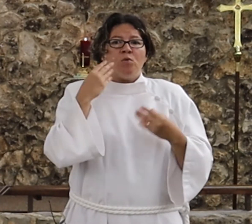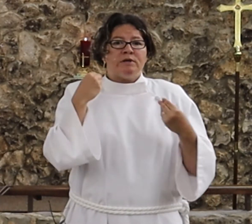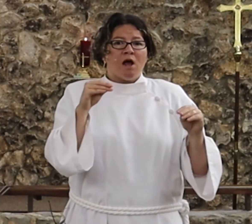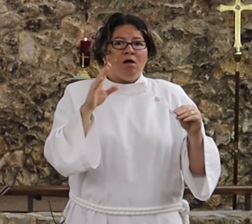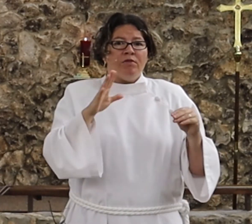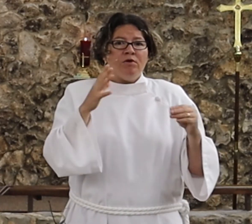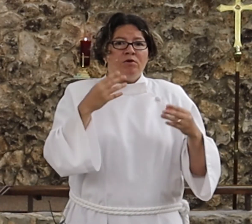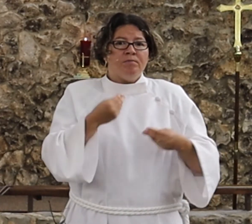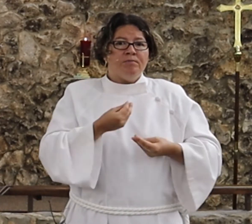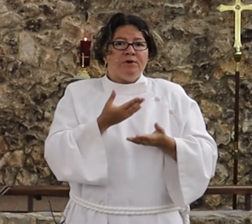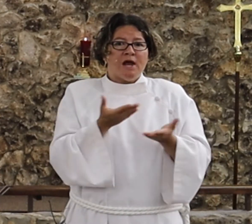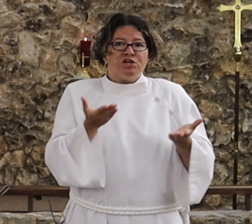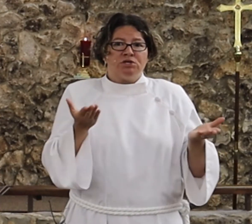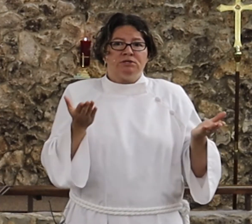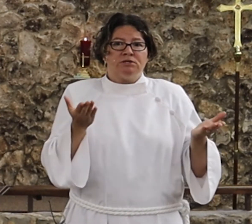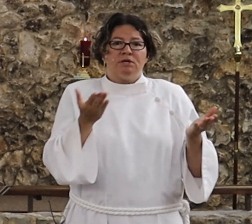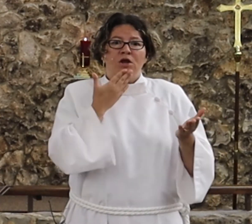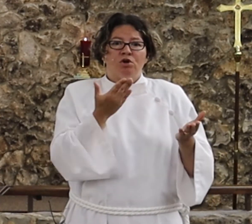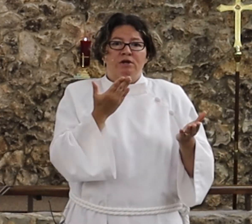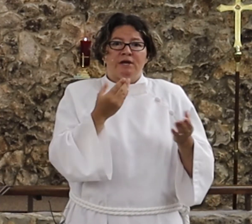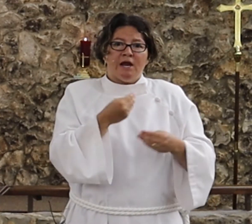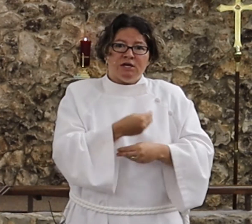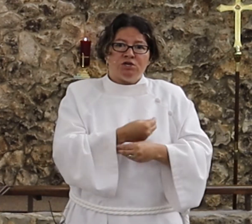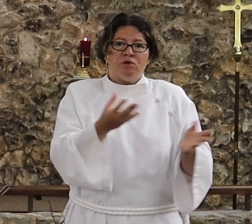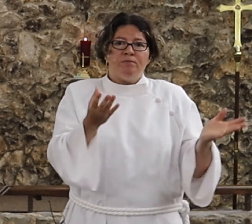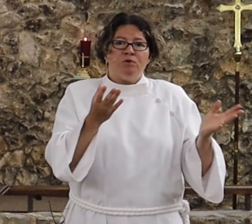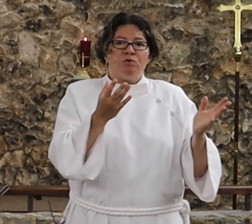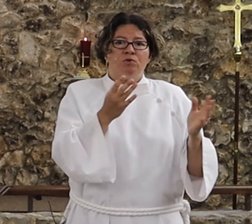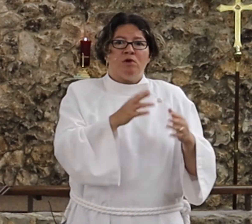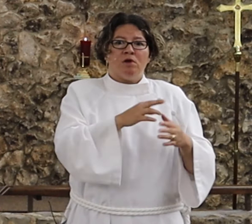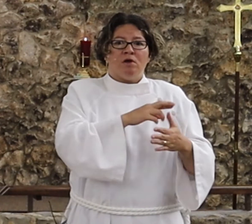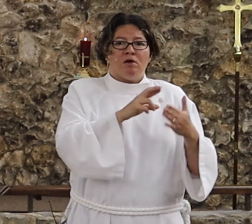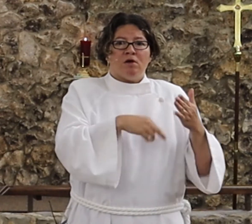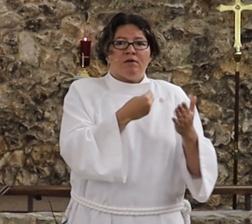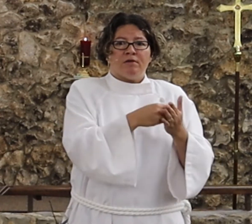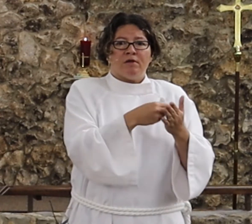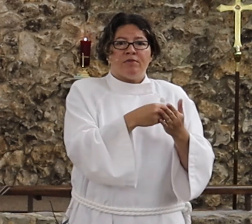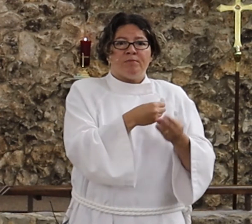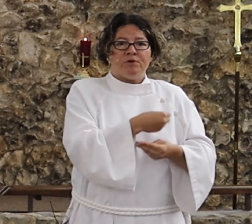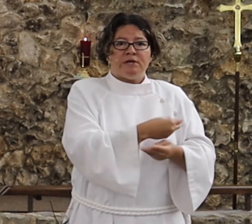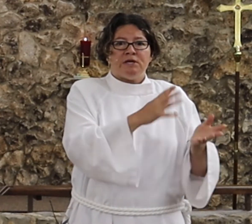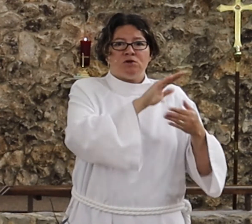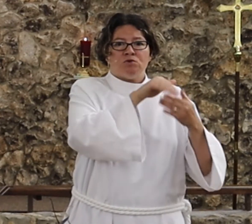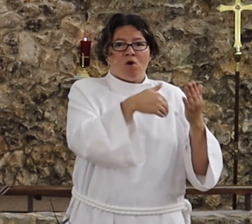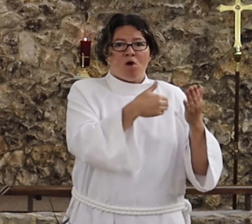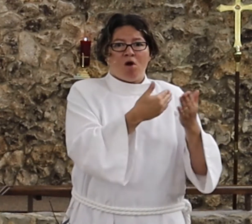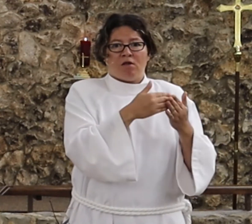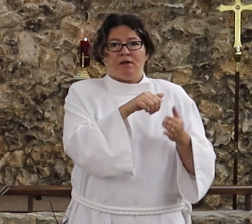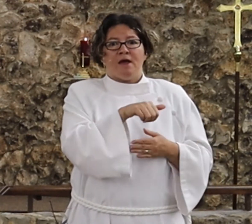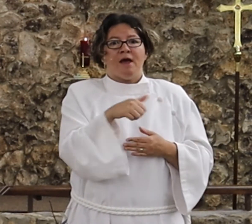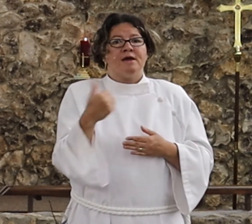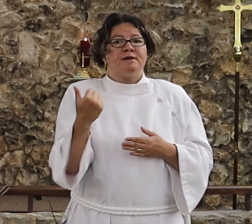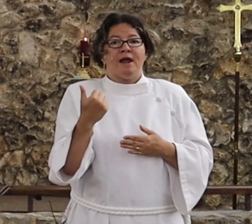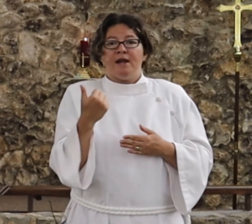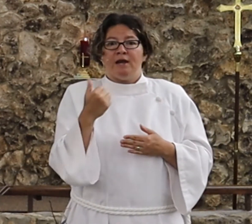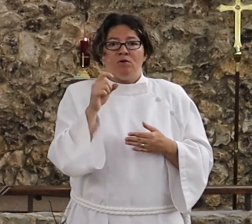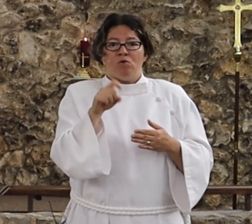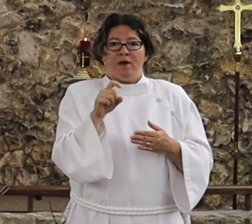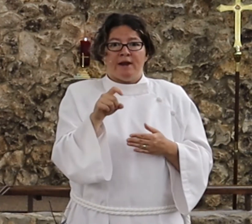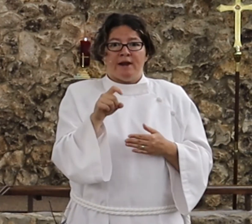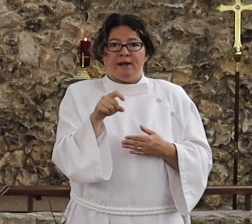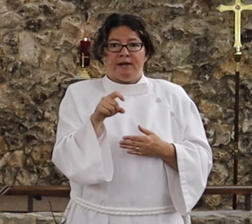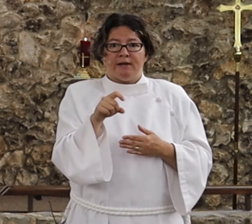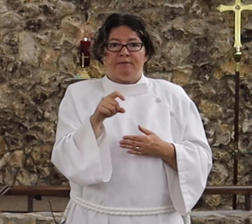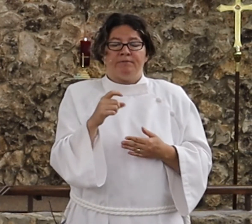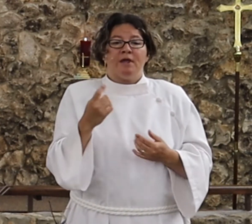They would sell their possessions and goods and distribute the proceeds to all, as any who